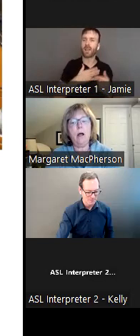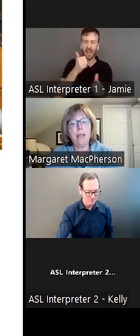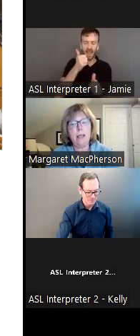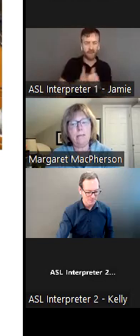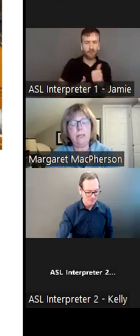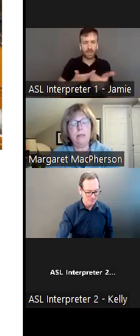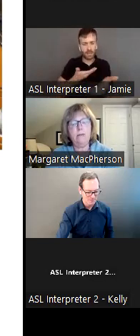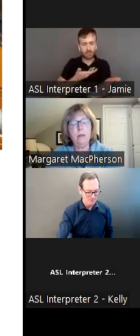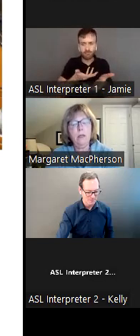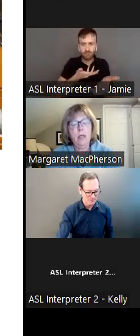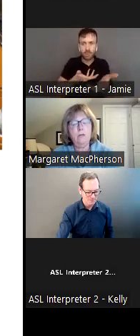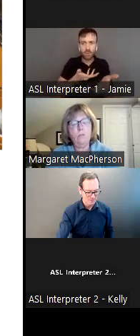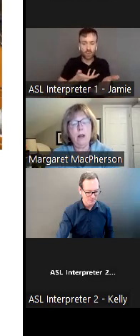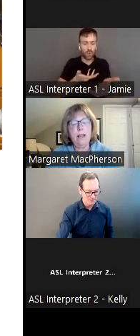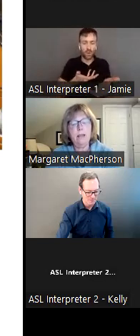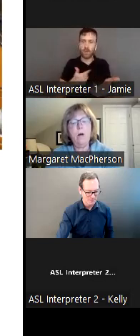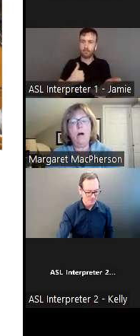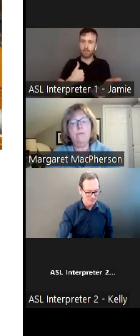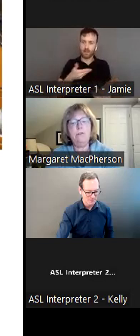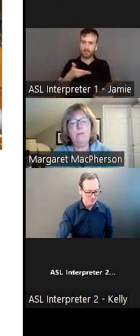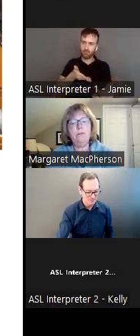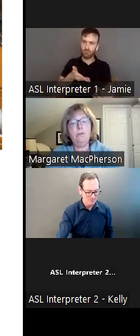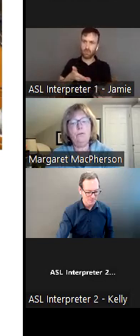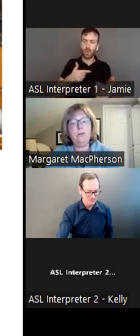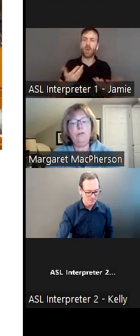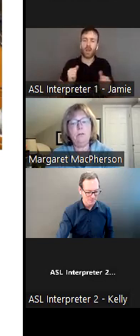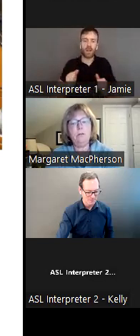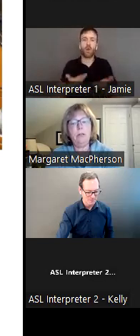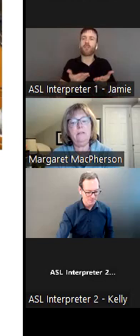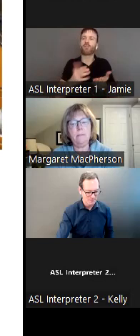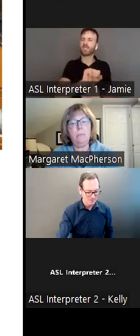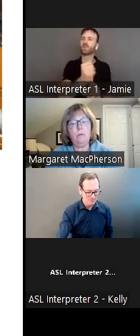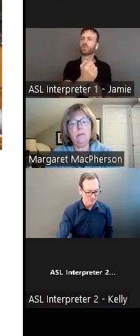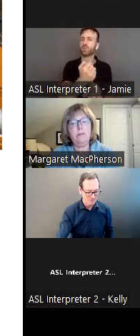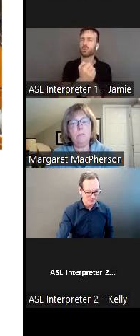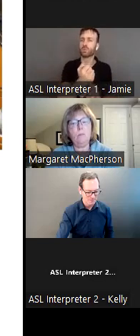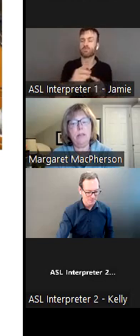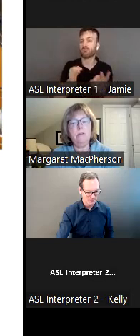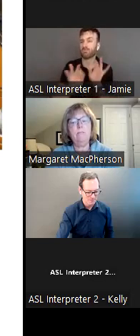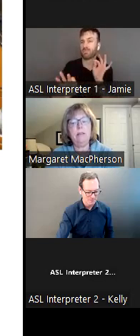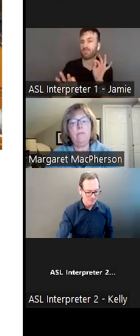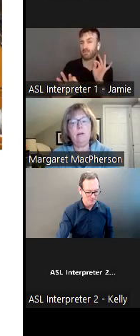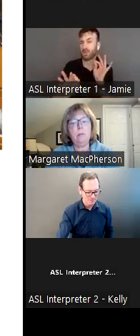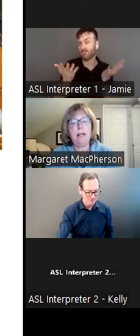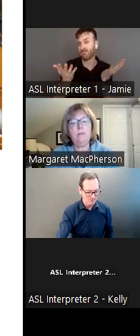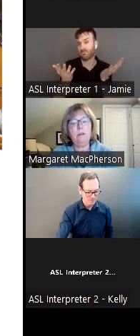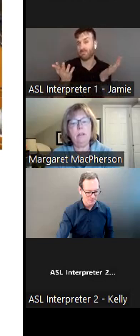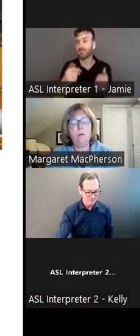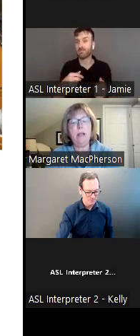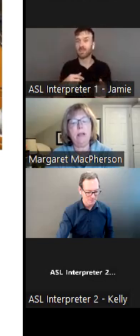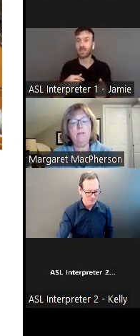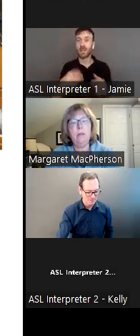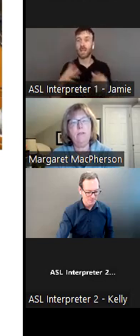how I am in it and what I can offer to the situation. It's simple in some ways. It makes the